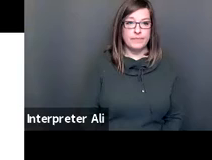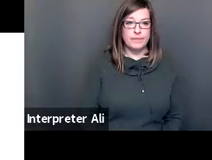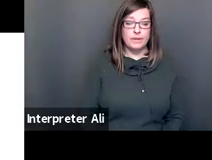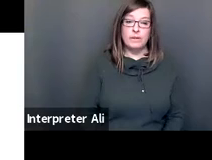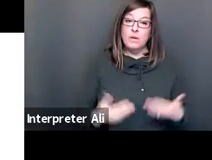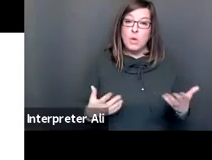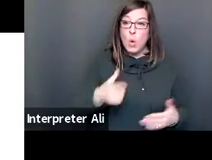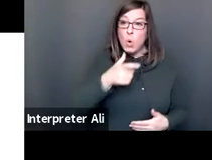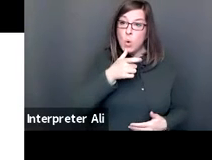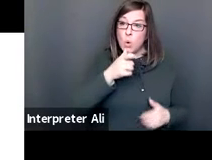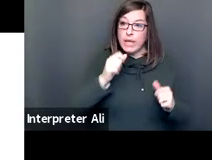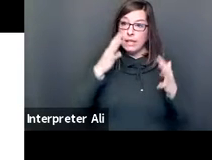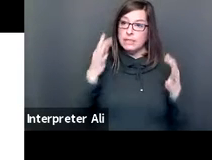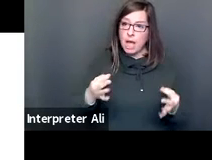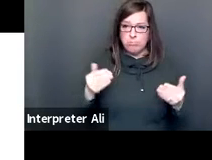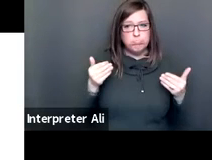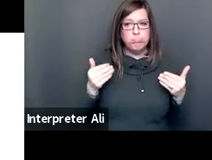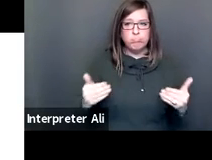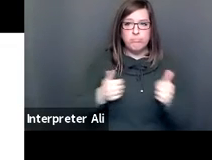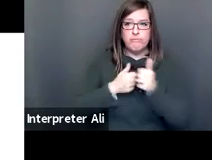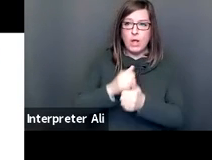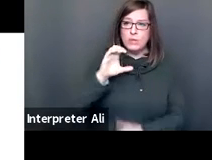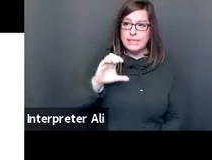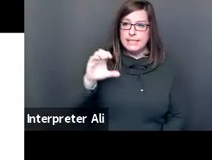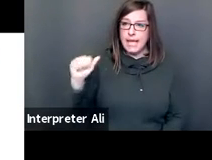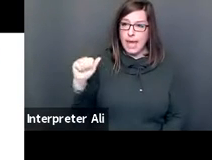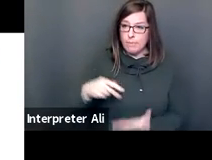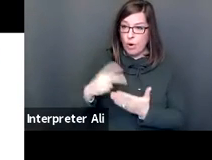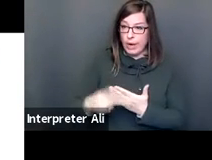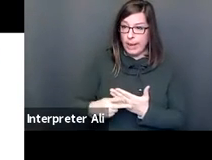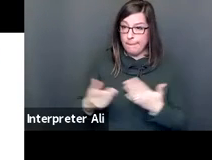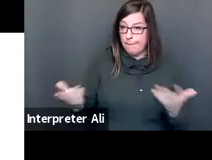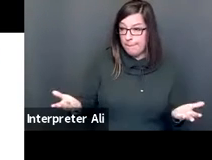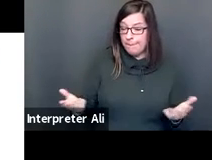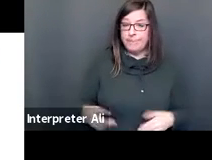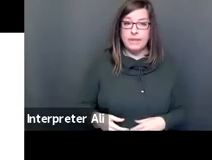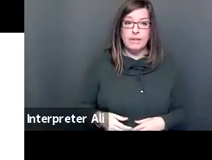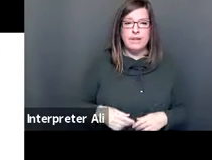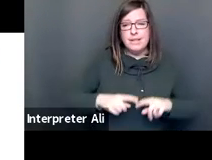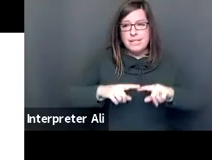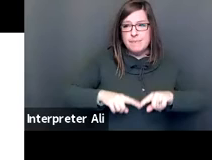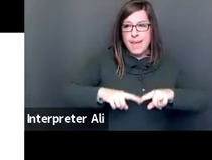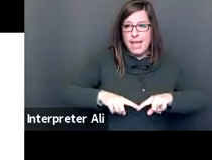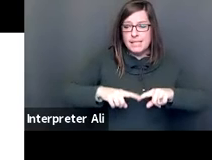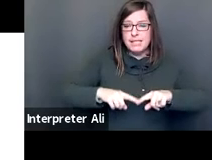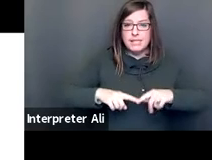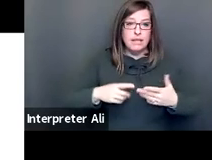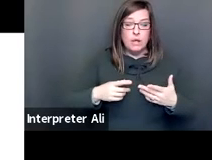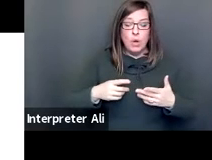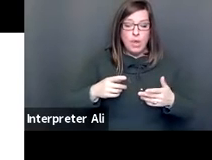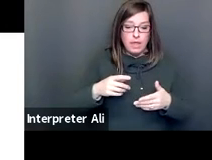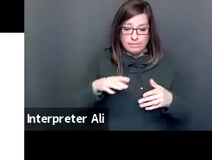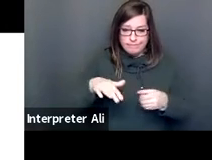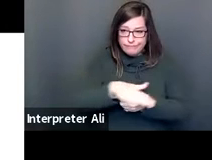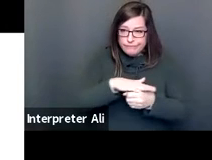So who can authorize CCA programs? Well, the program is designed for whatever the smallest level of government